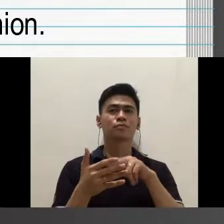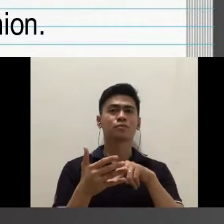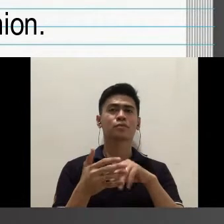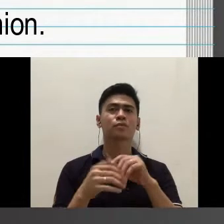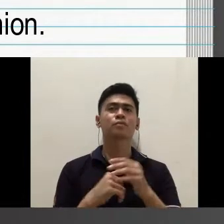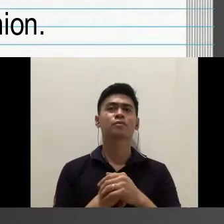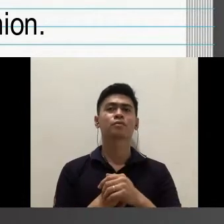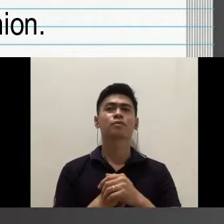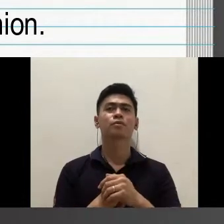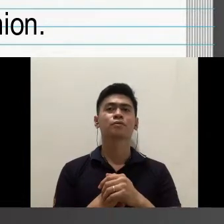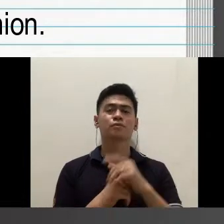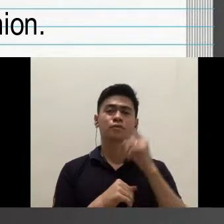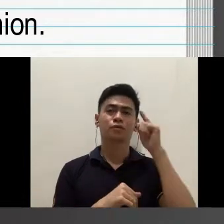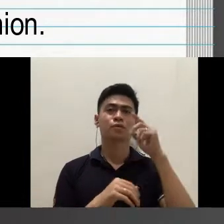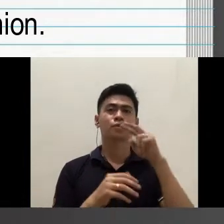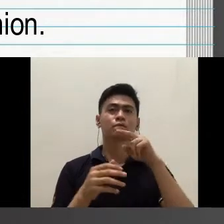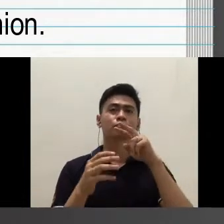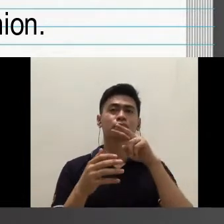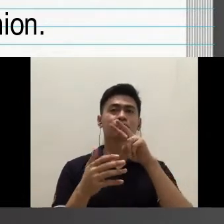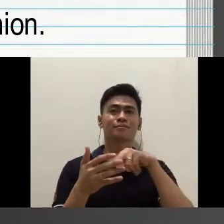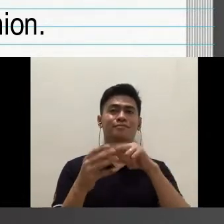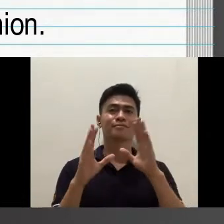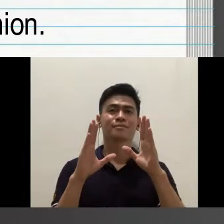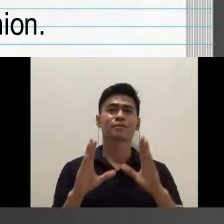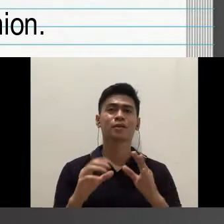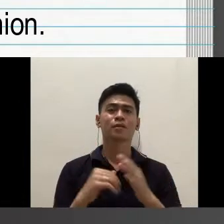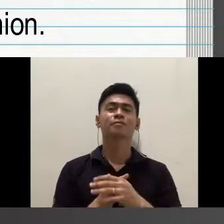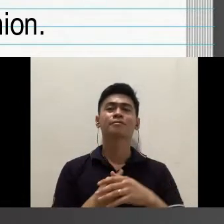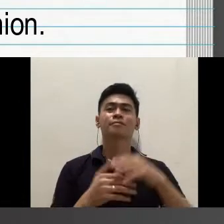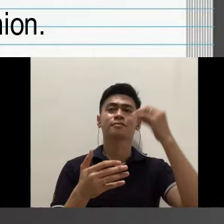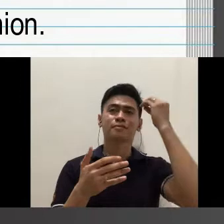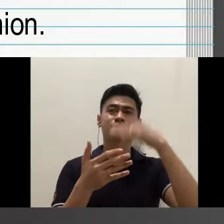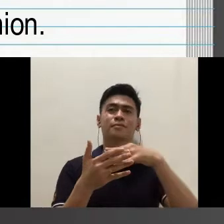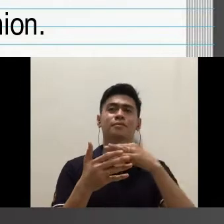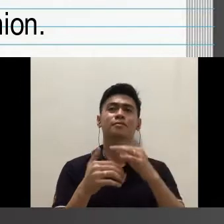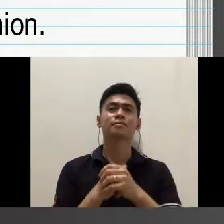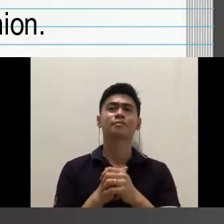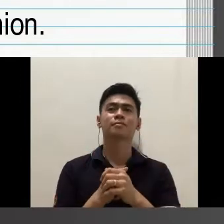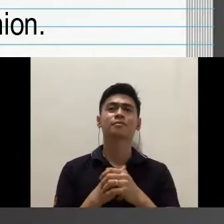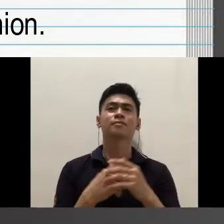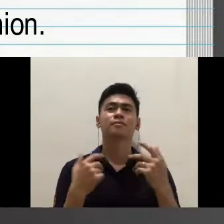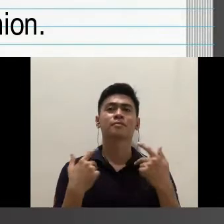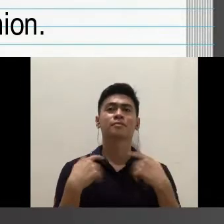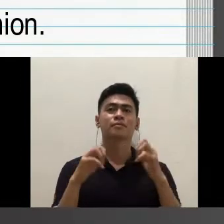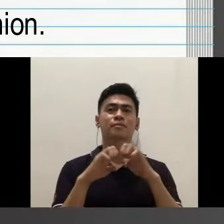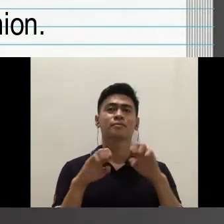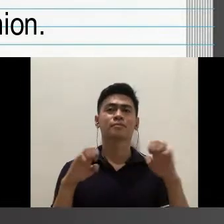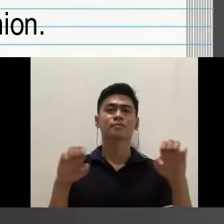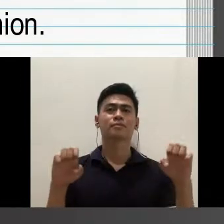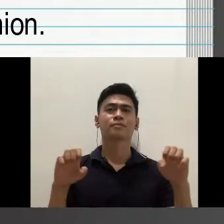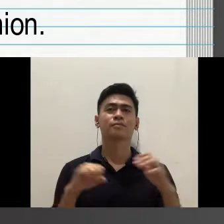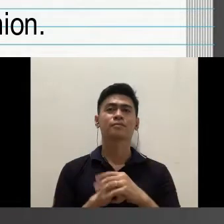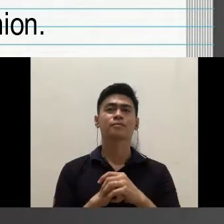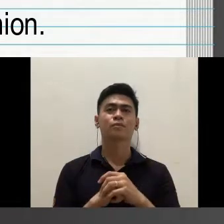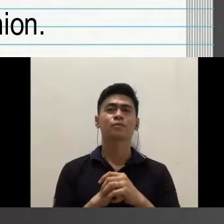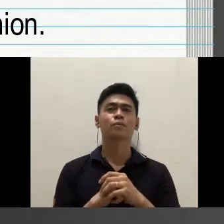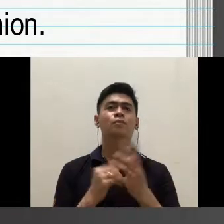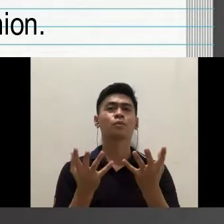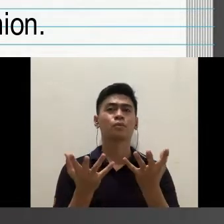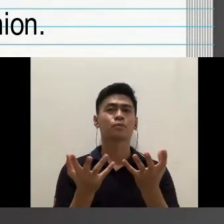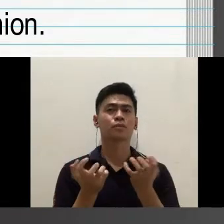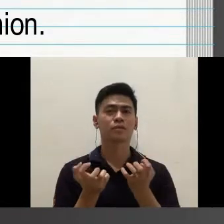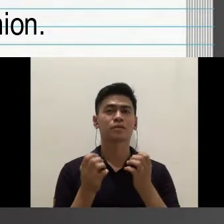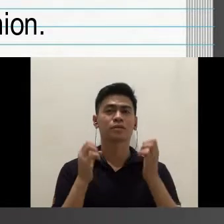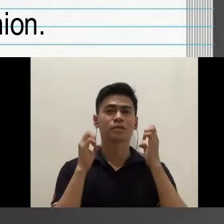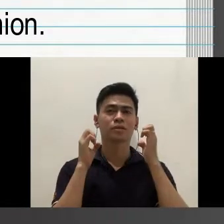It is sometimes called an informative article or an expository essay. The intention is to educate the